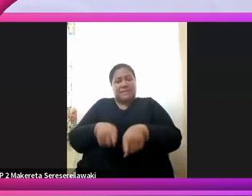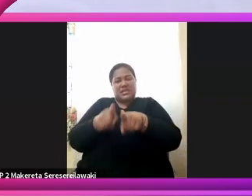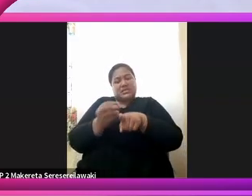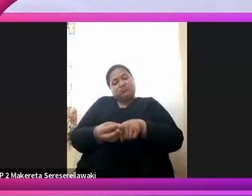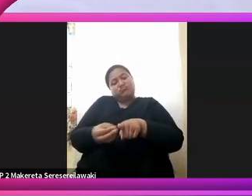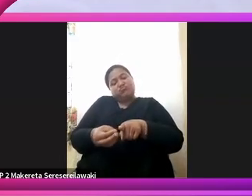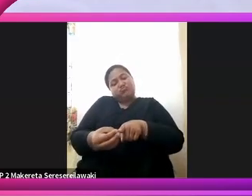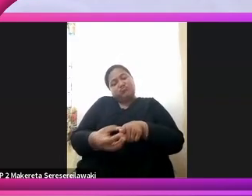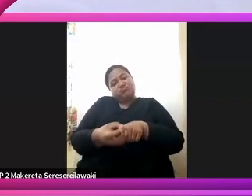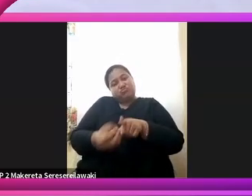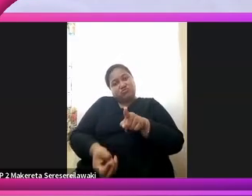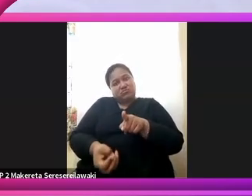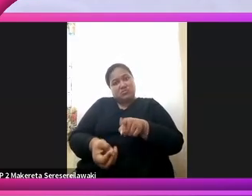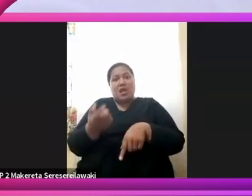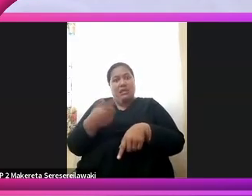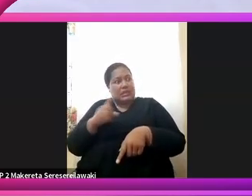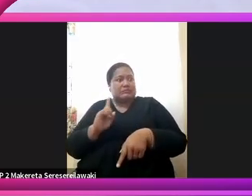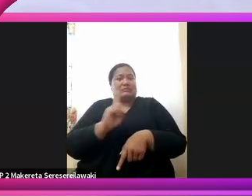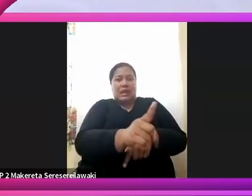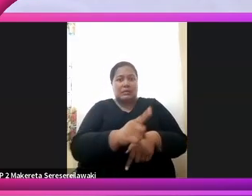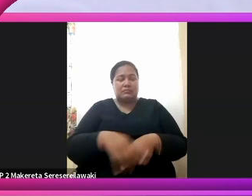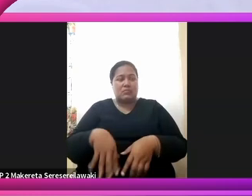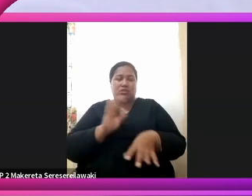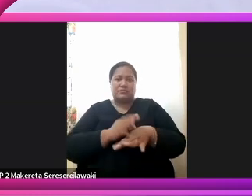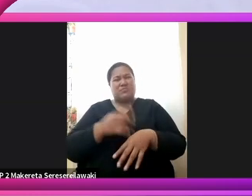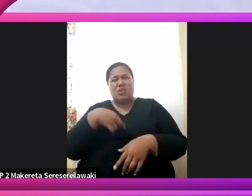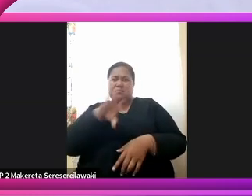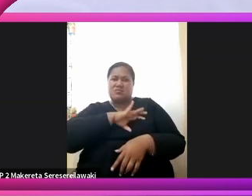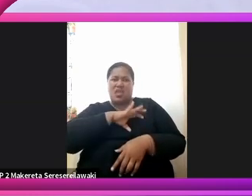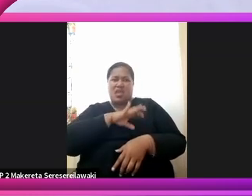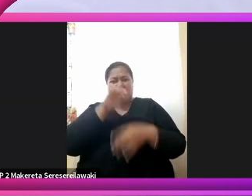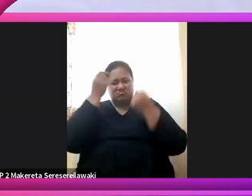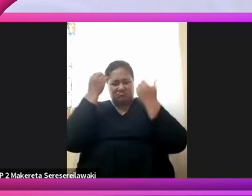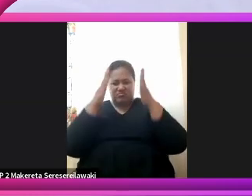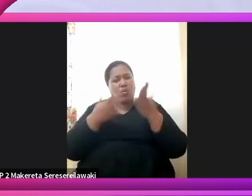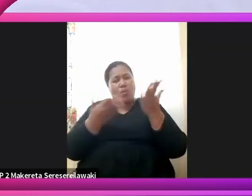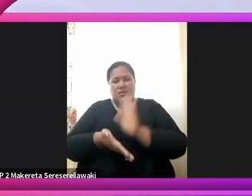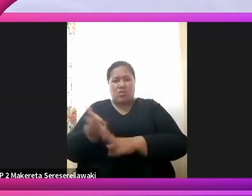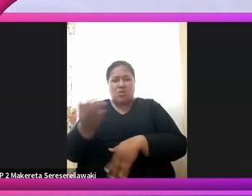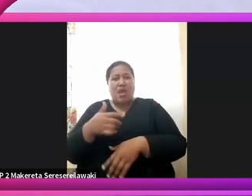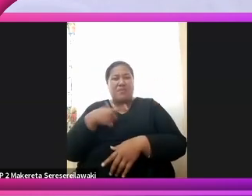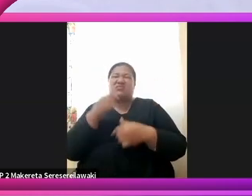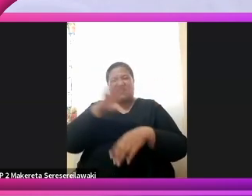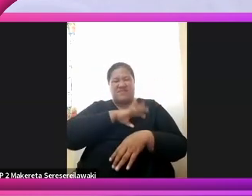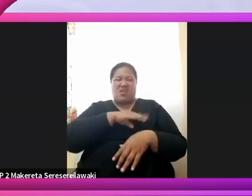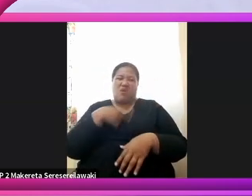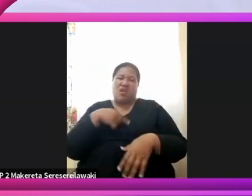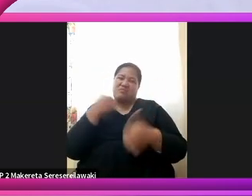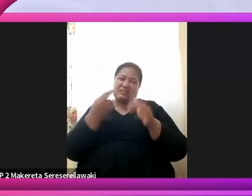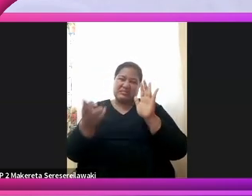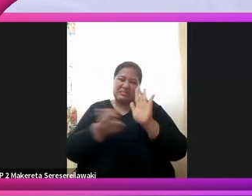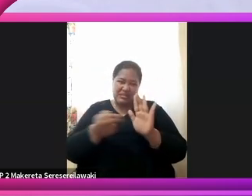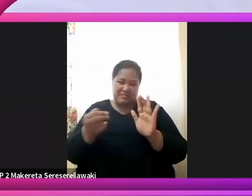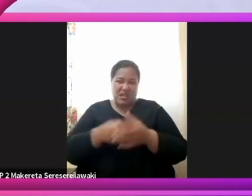Yeah, because they don't know where to go. They're scared to go. They fear stigma and so many reasons. The services, if we talk